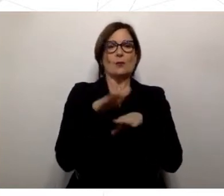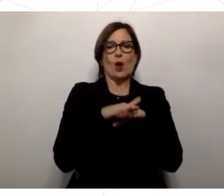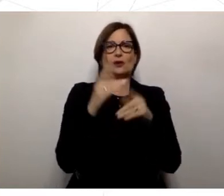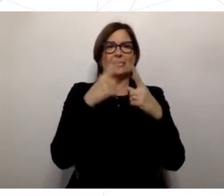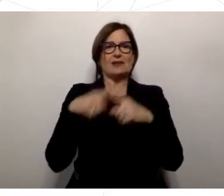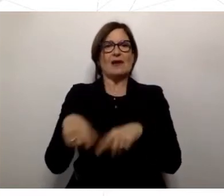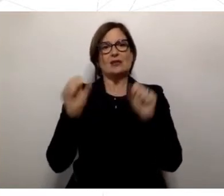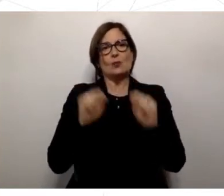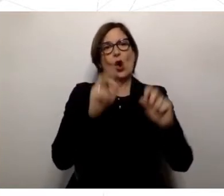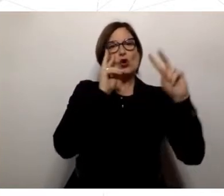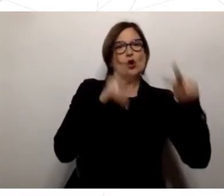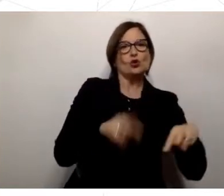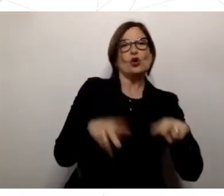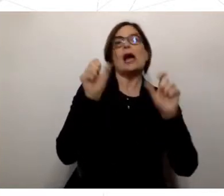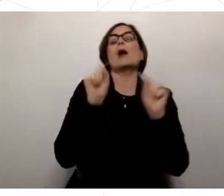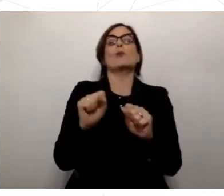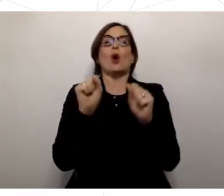that you can control